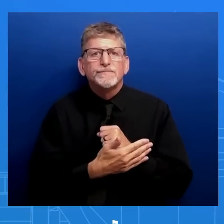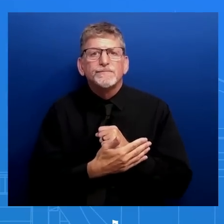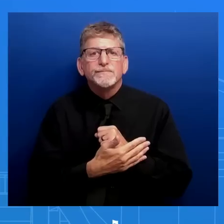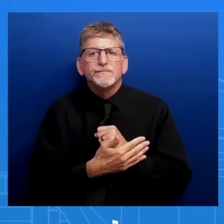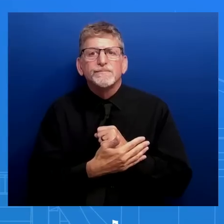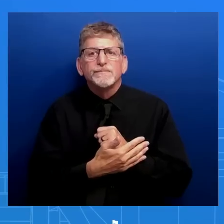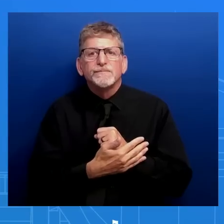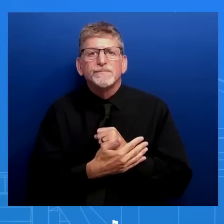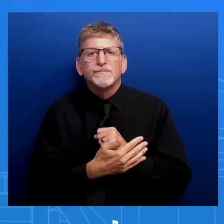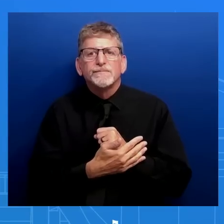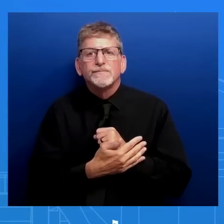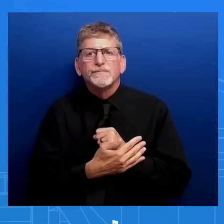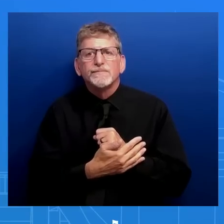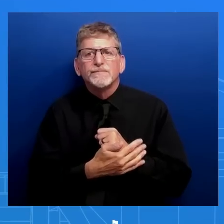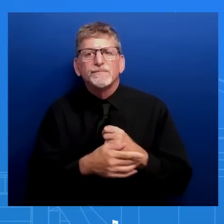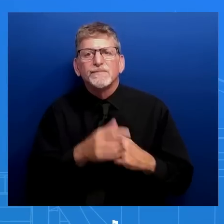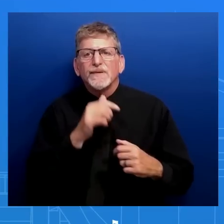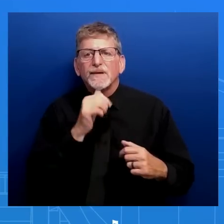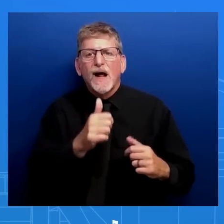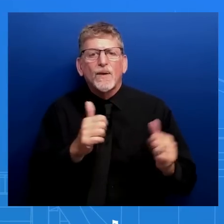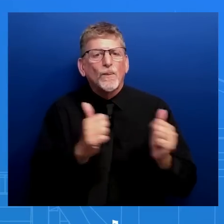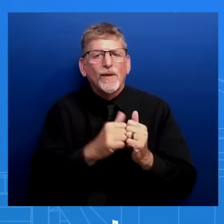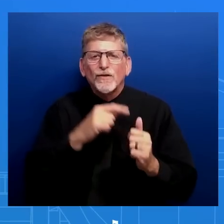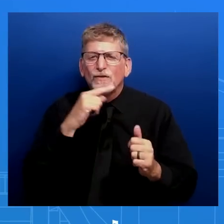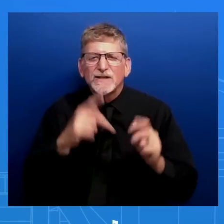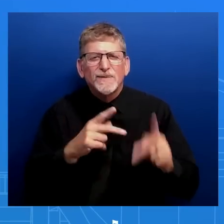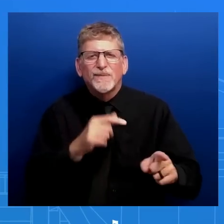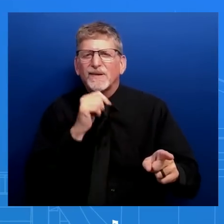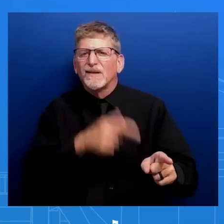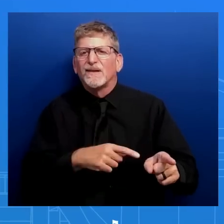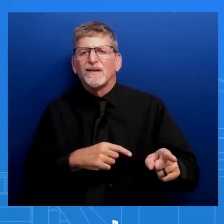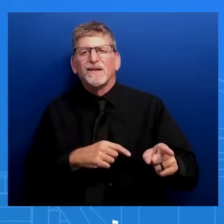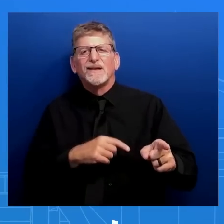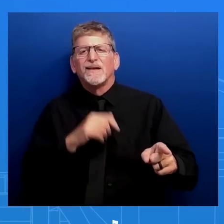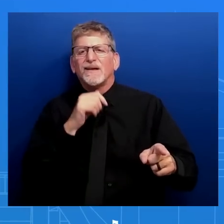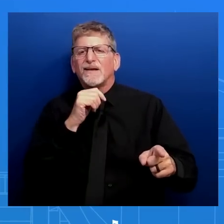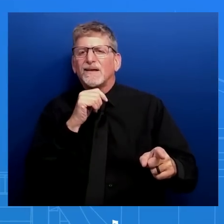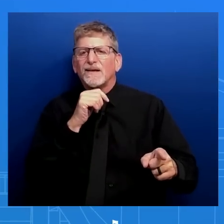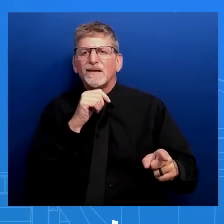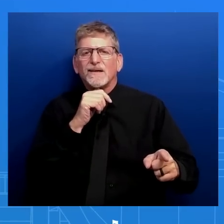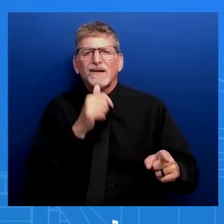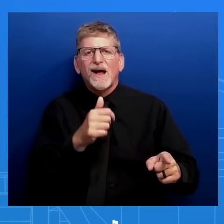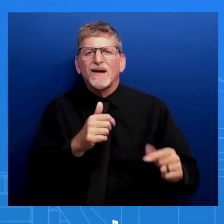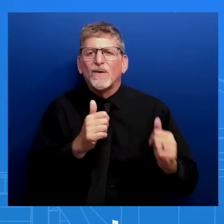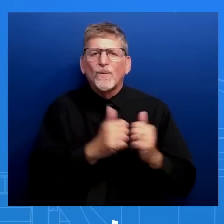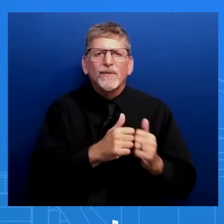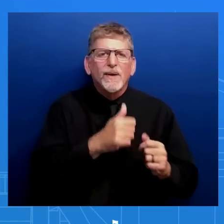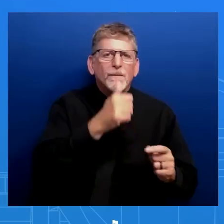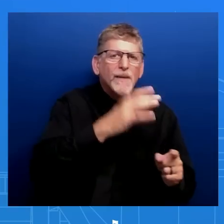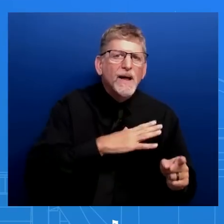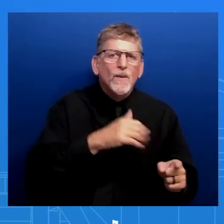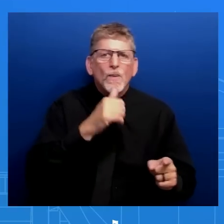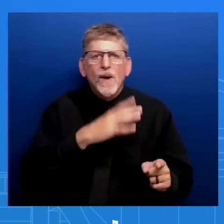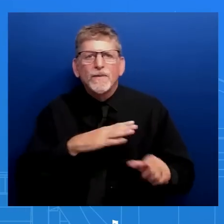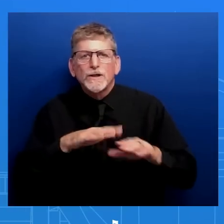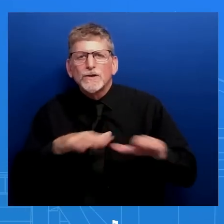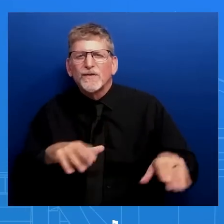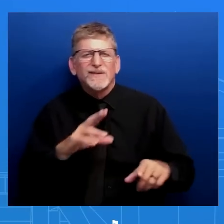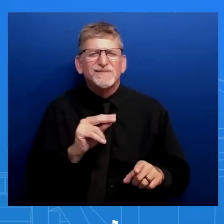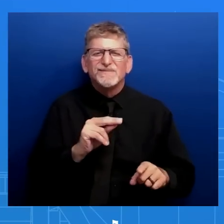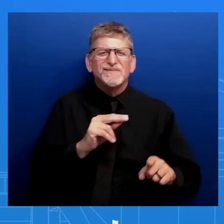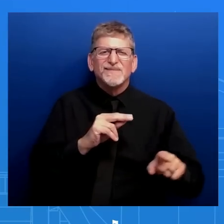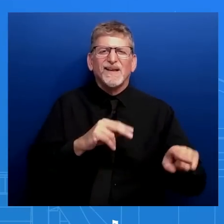It's not with the men, women, and children that live in that country and who didn't make this rash and reckless and